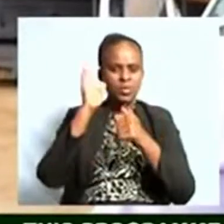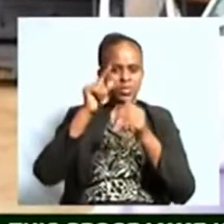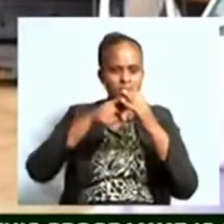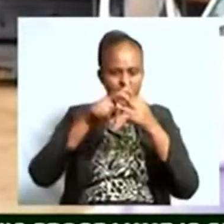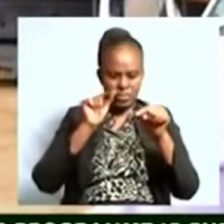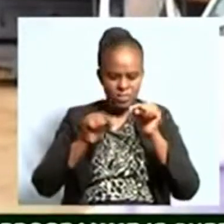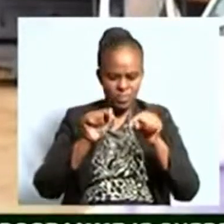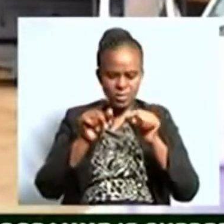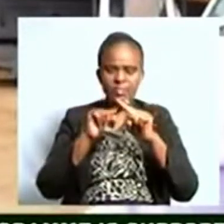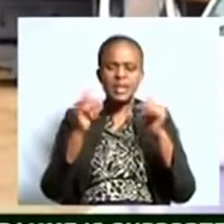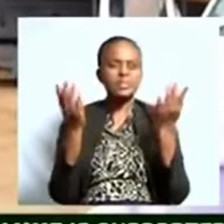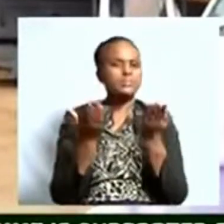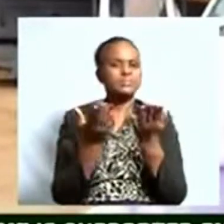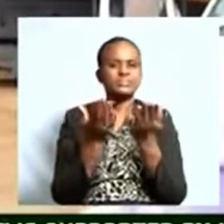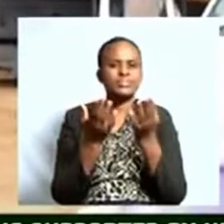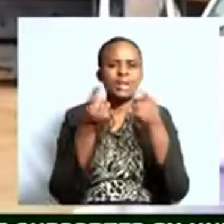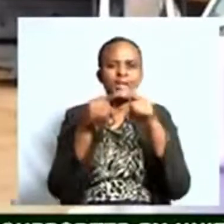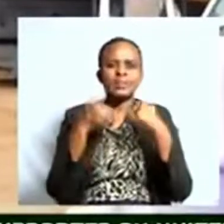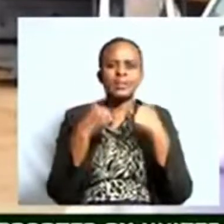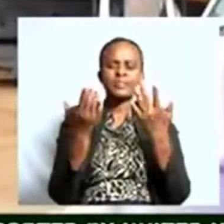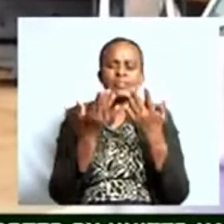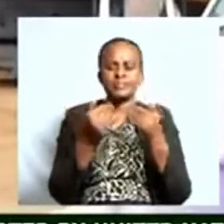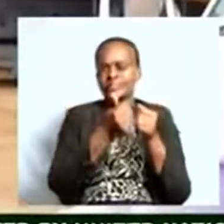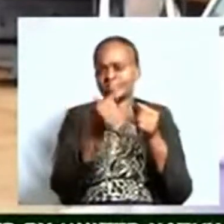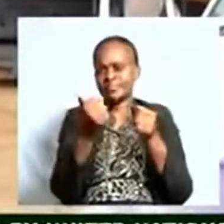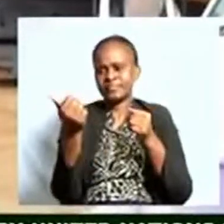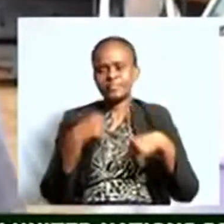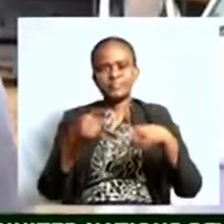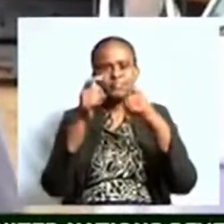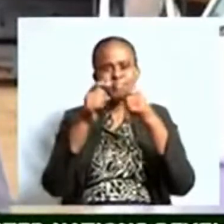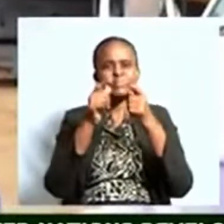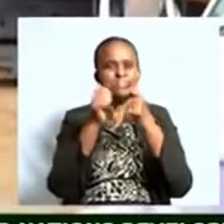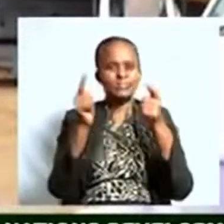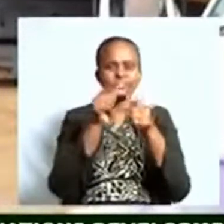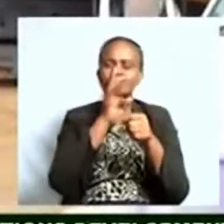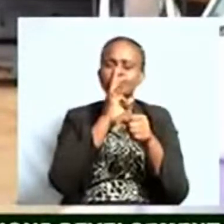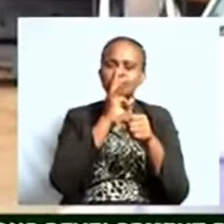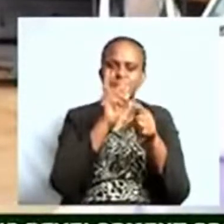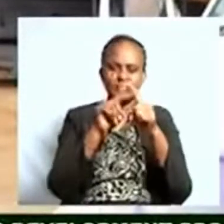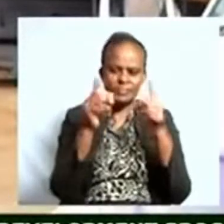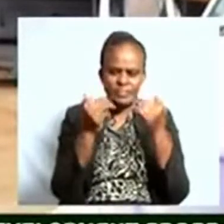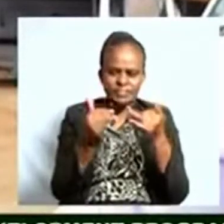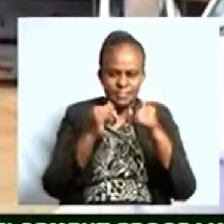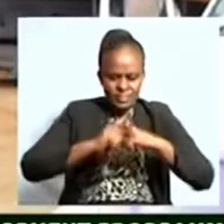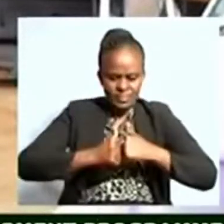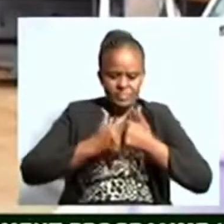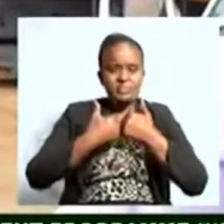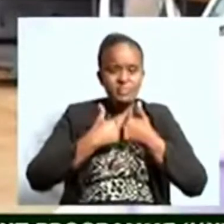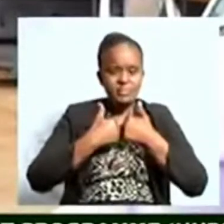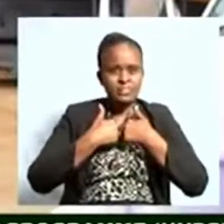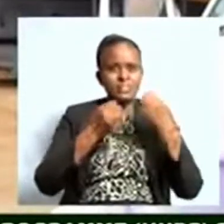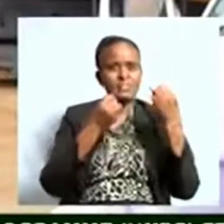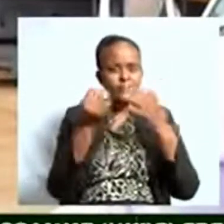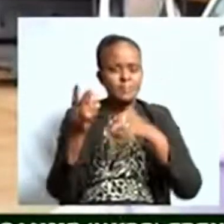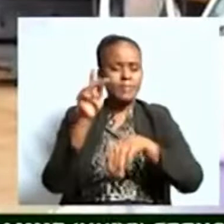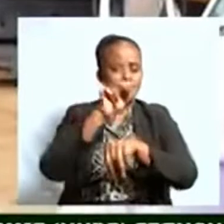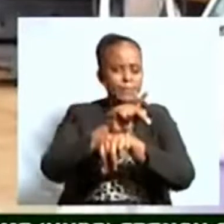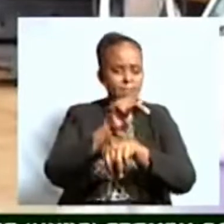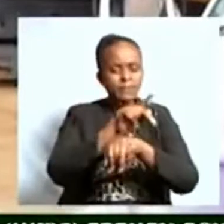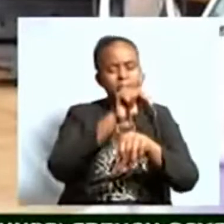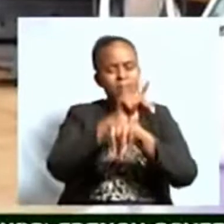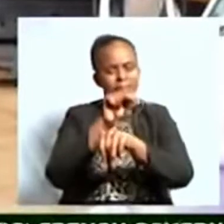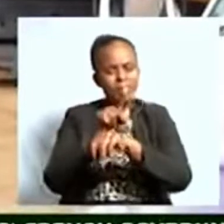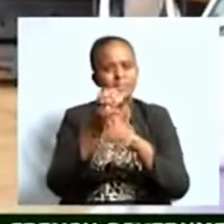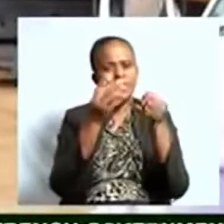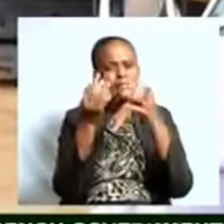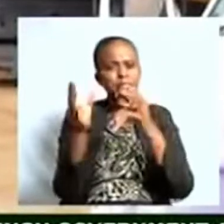but nothing has happened. So that's another challenge on water. And of course, we have a number of projects, community